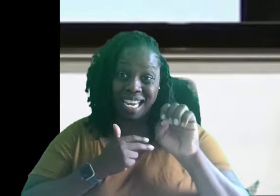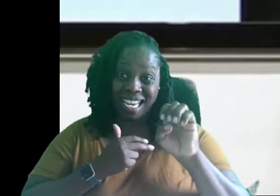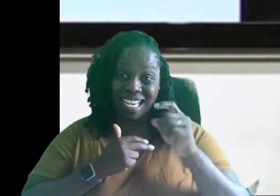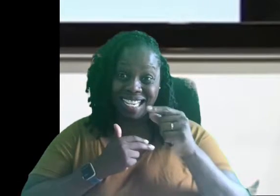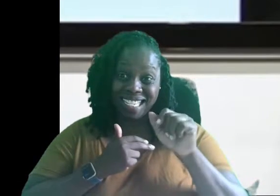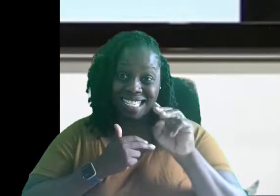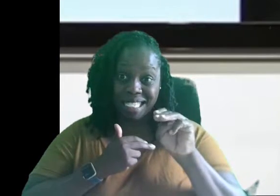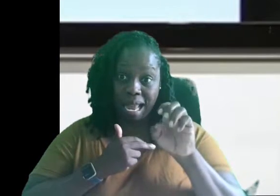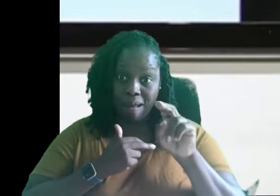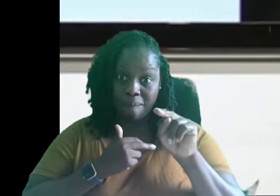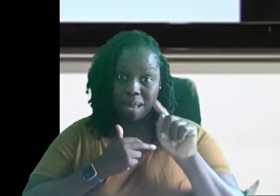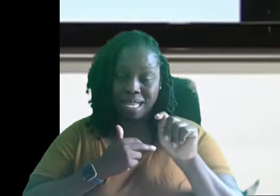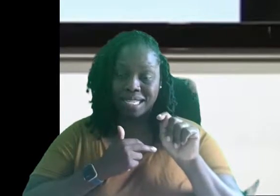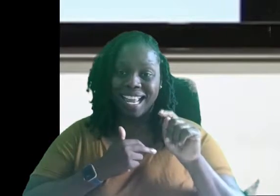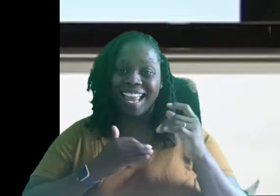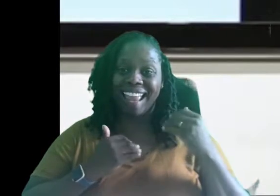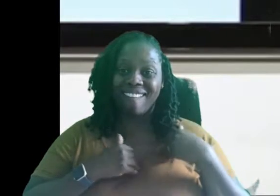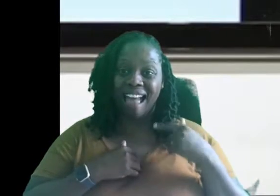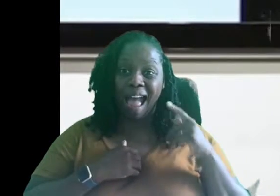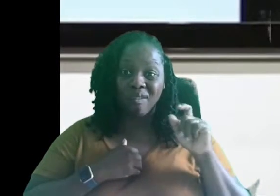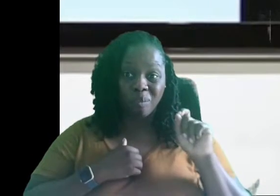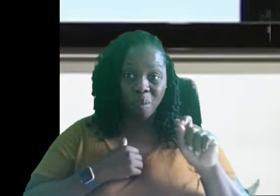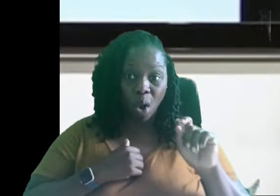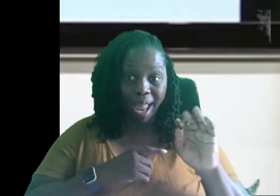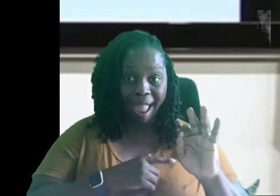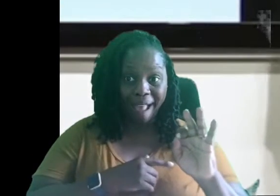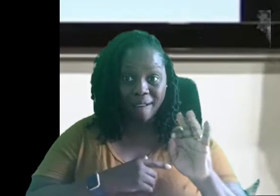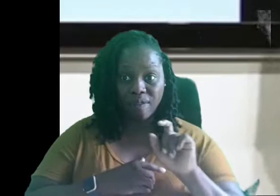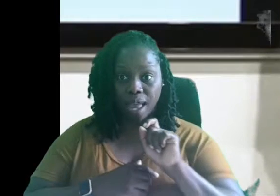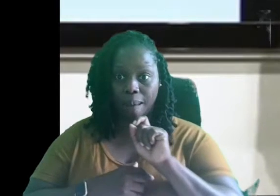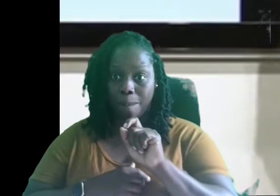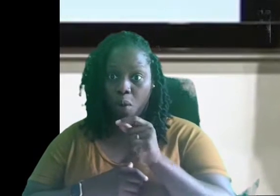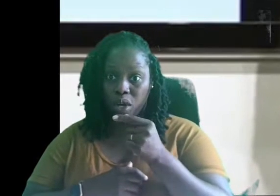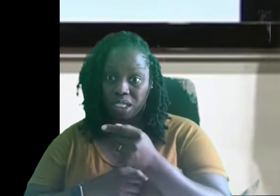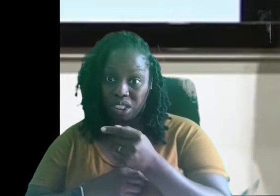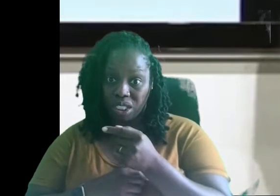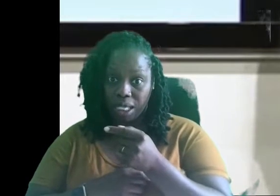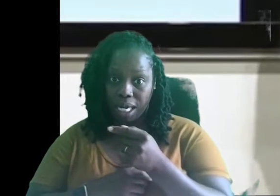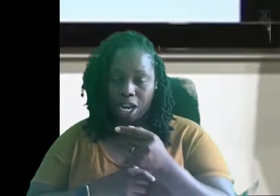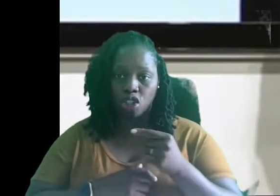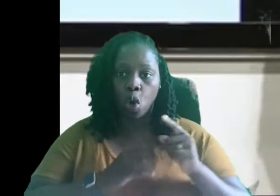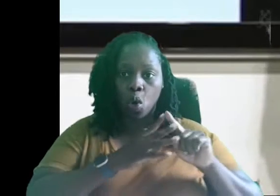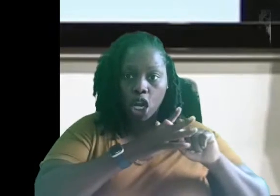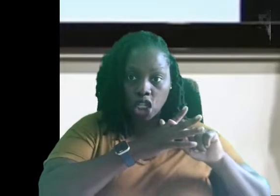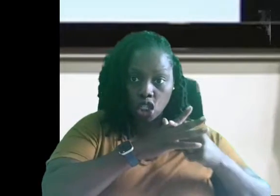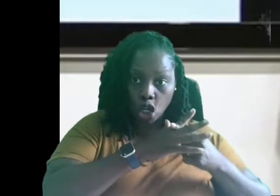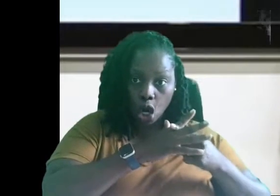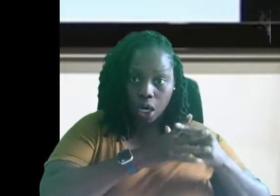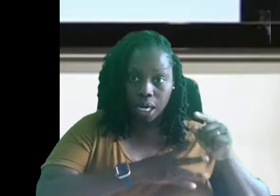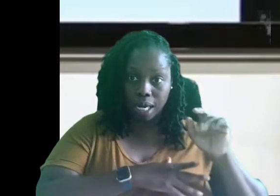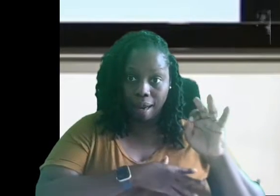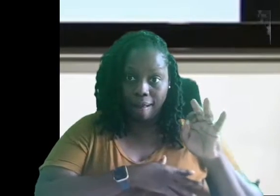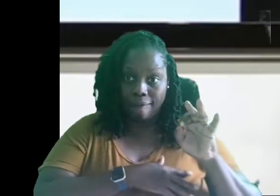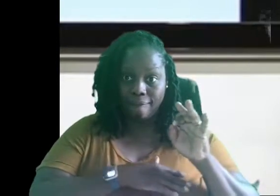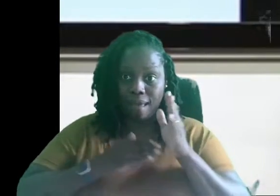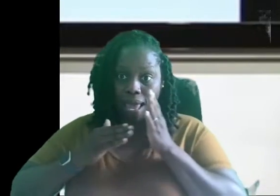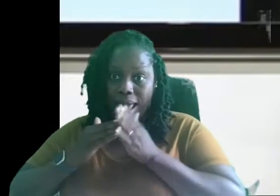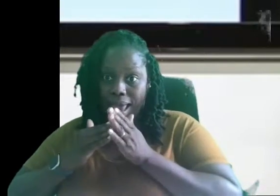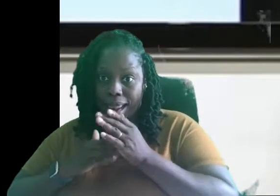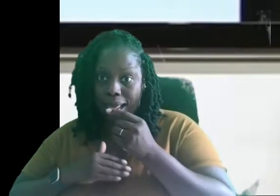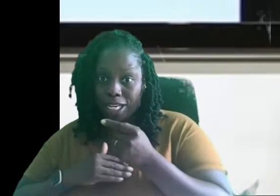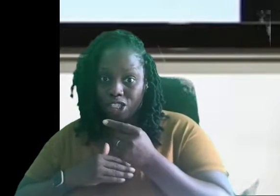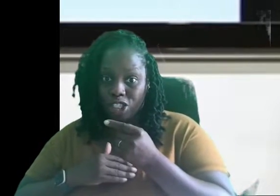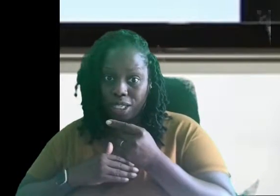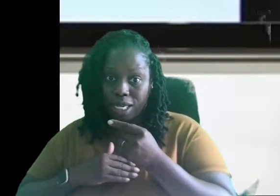F, and if this is point G, the segment started at F and ended